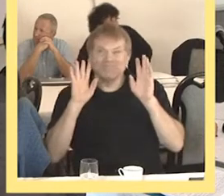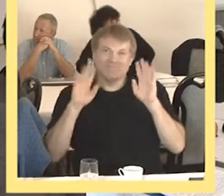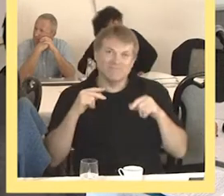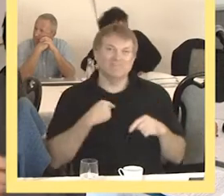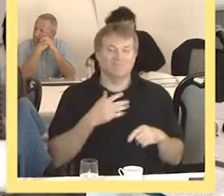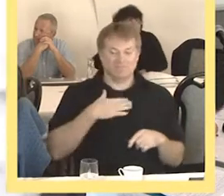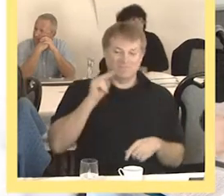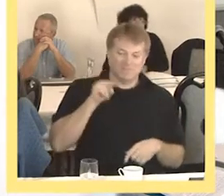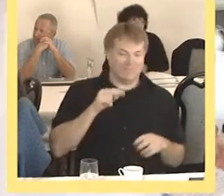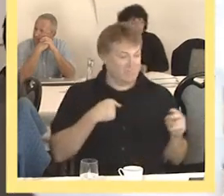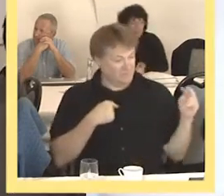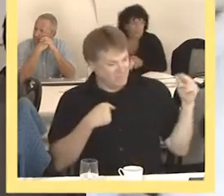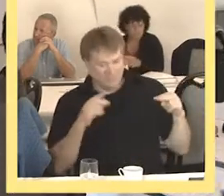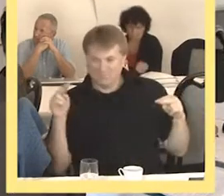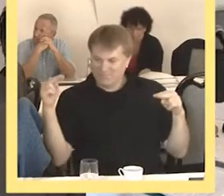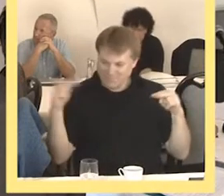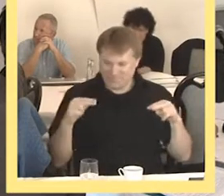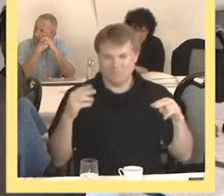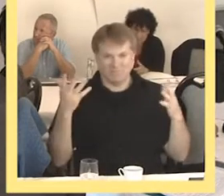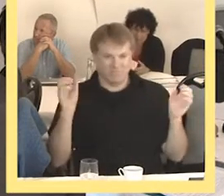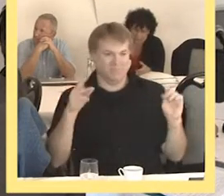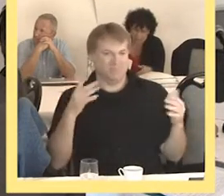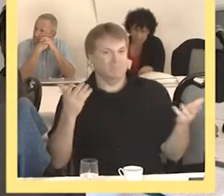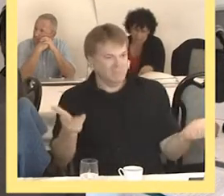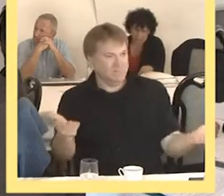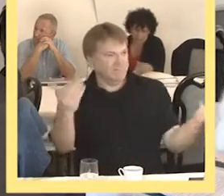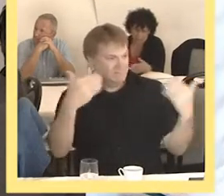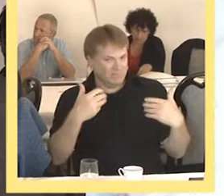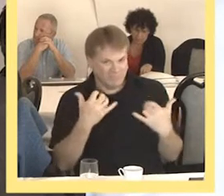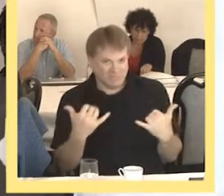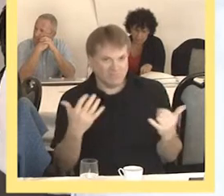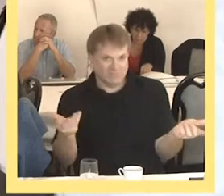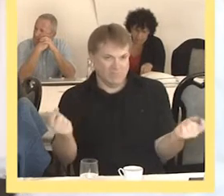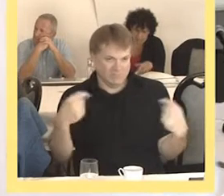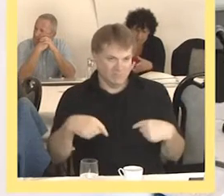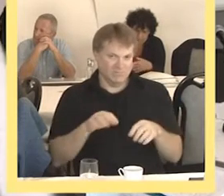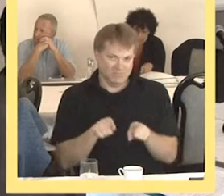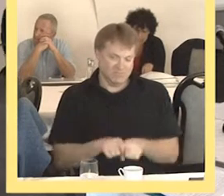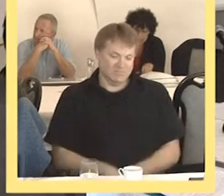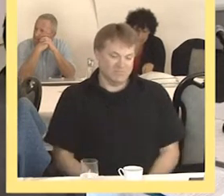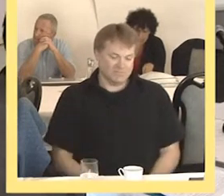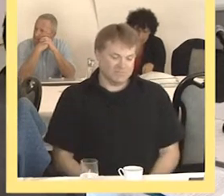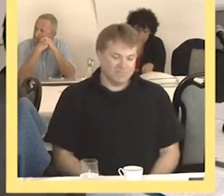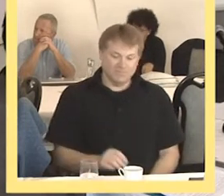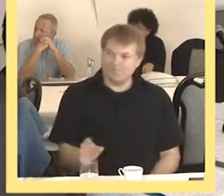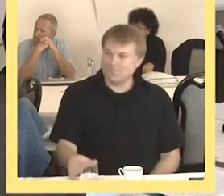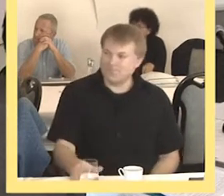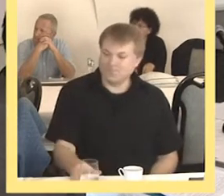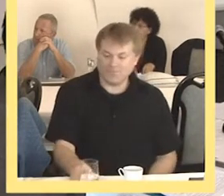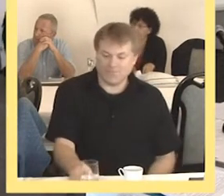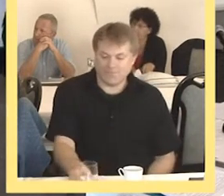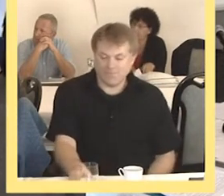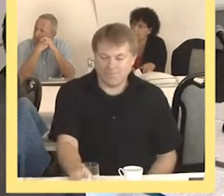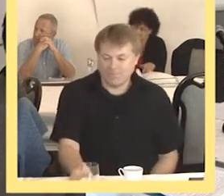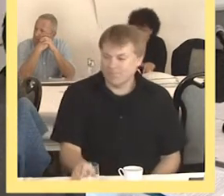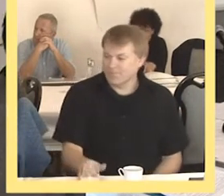and of course also invite you in. And the feedback we get from you on the